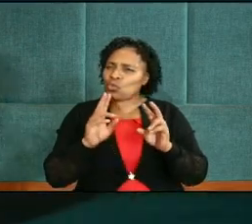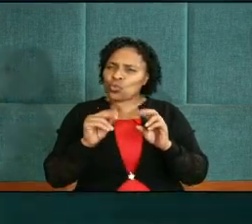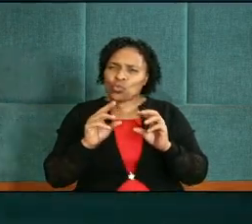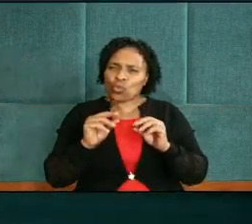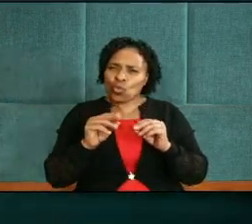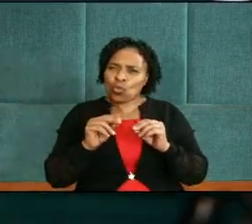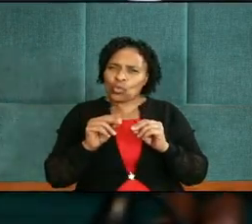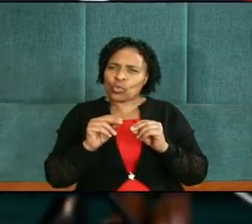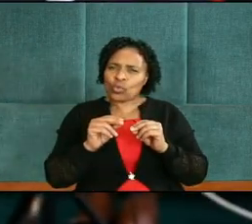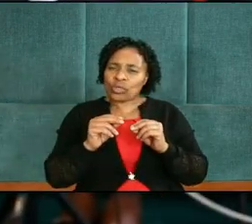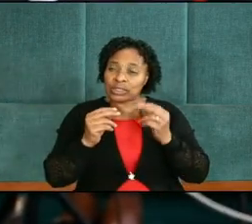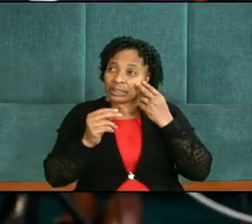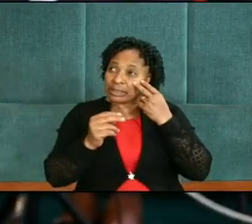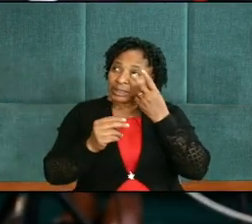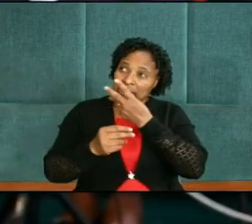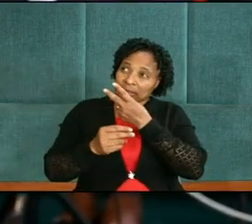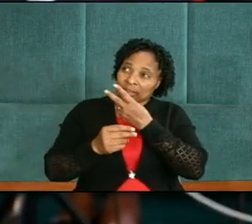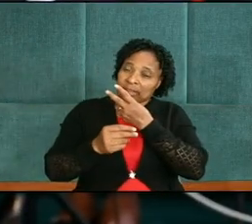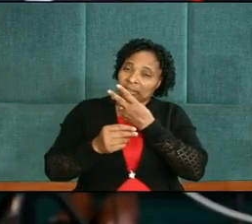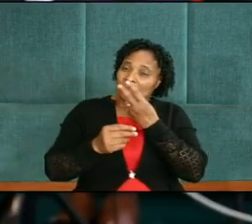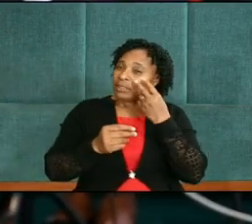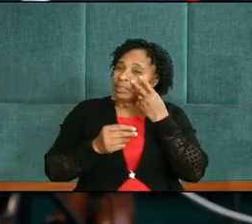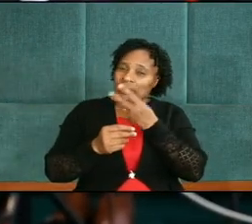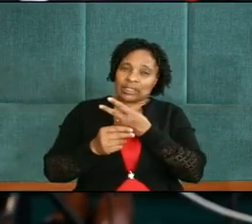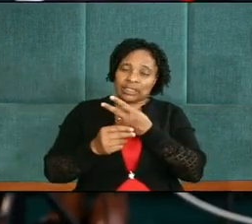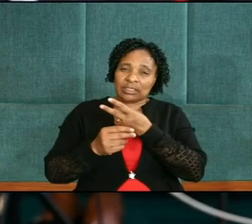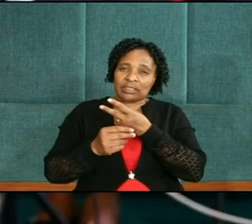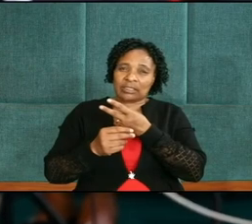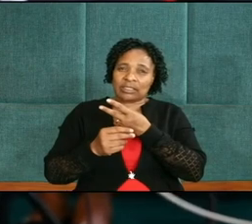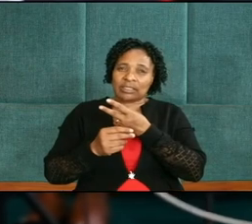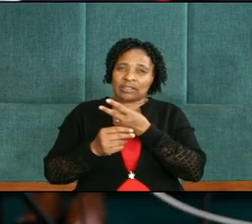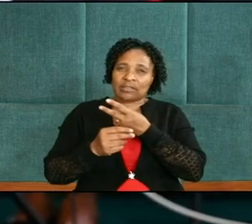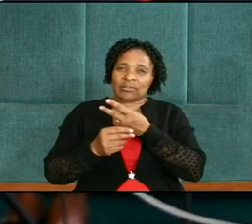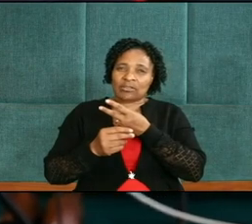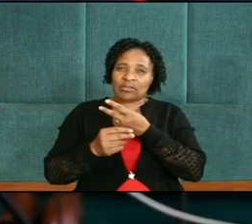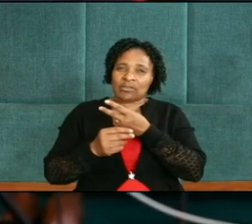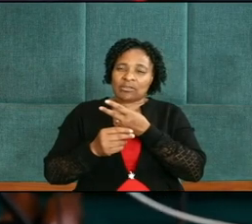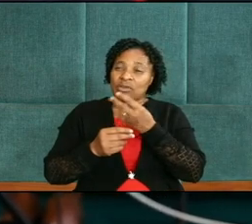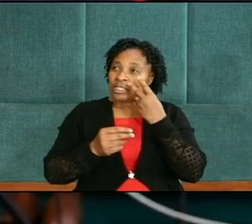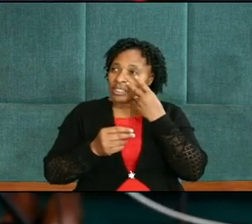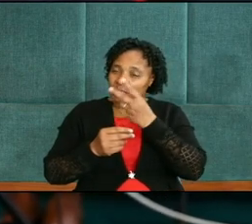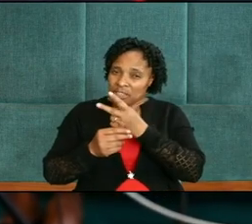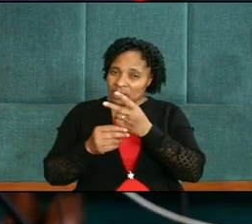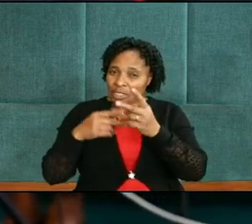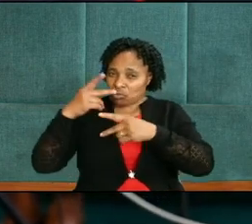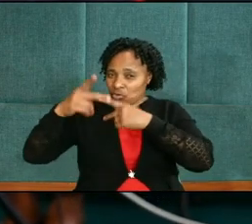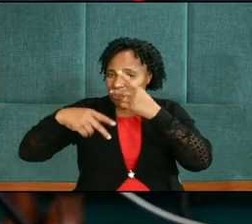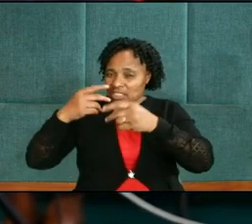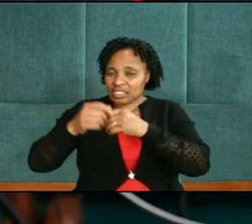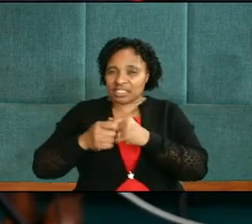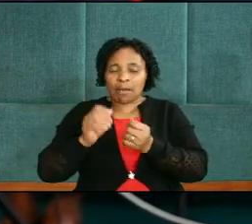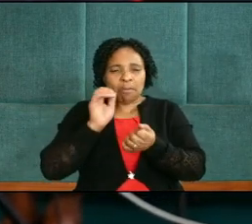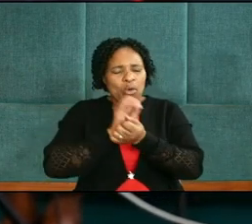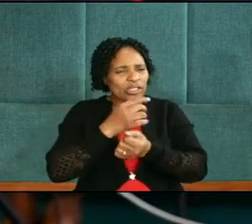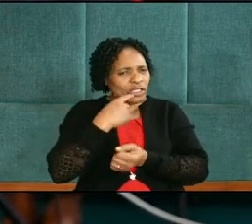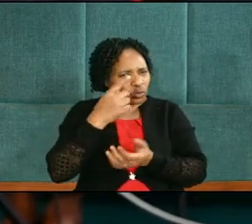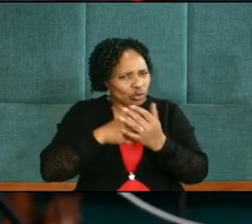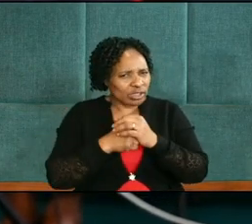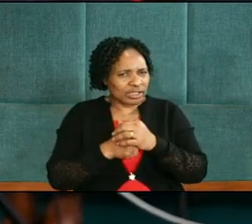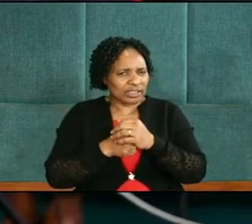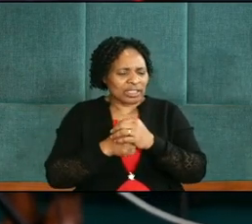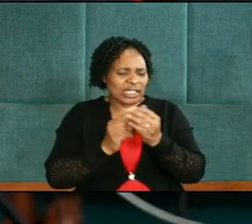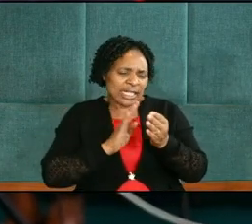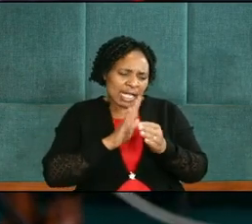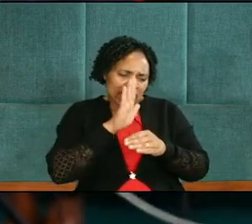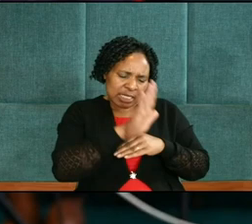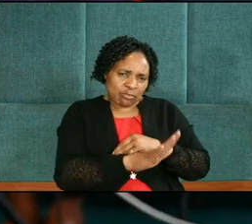No. Notice how, all those accountants in the congregation, watch this. Notice what Paul says. He says it's a